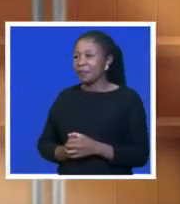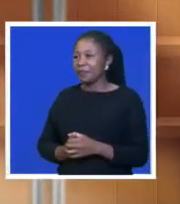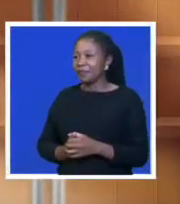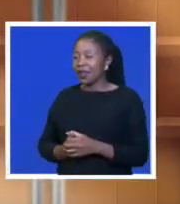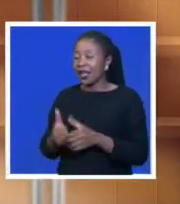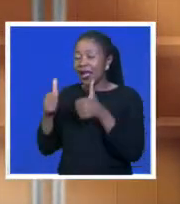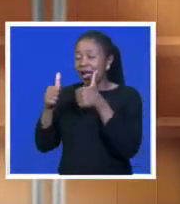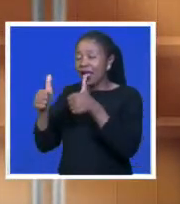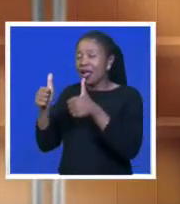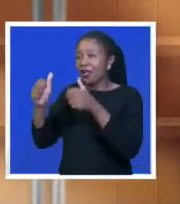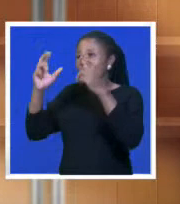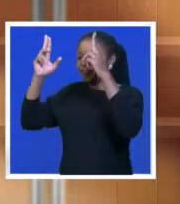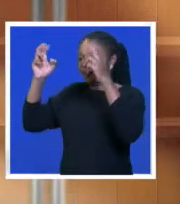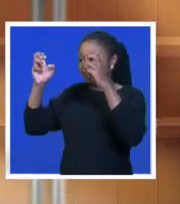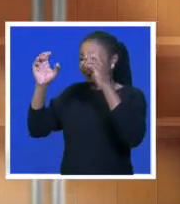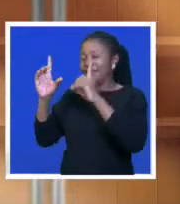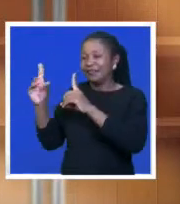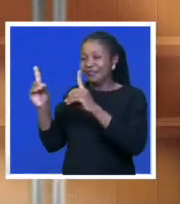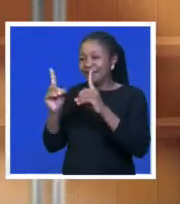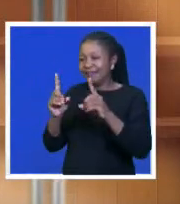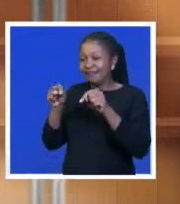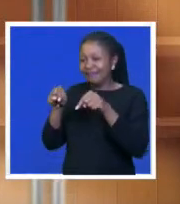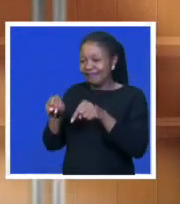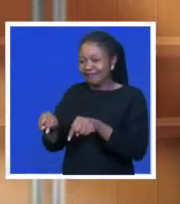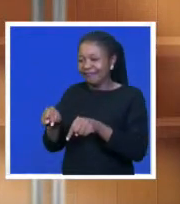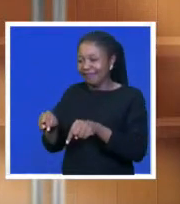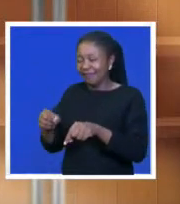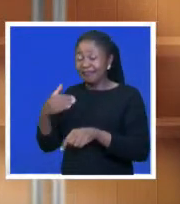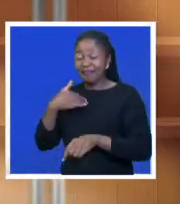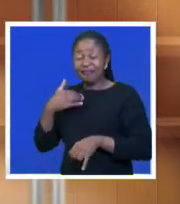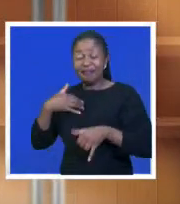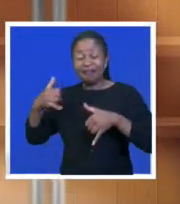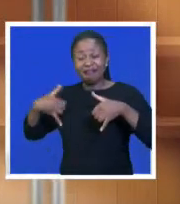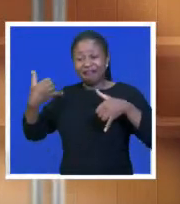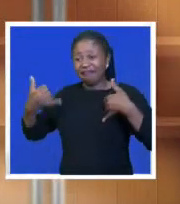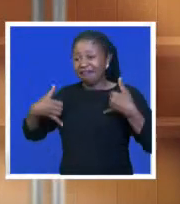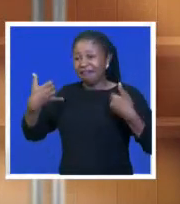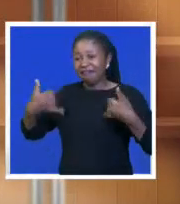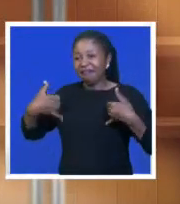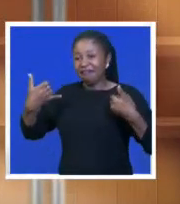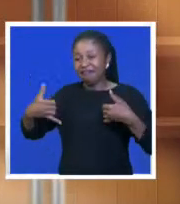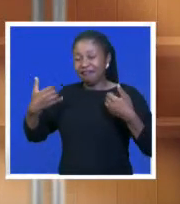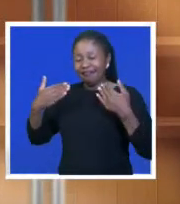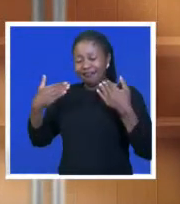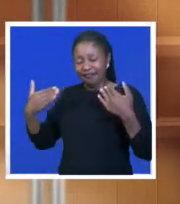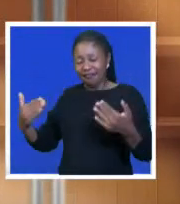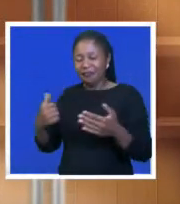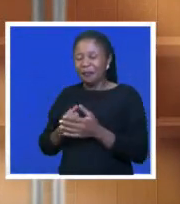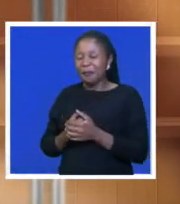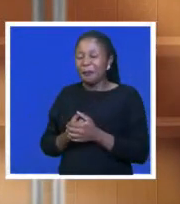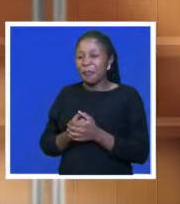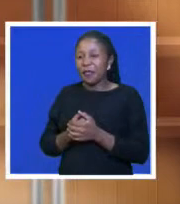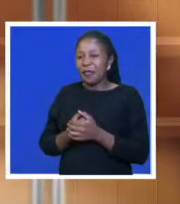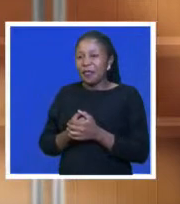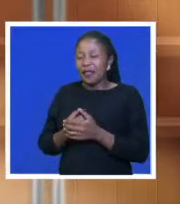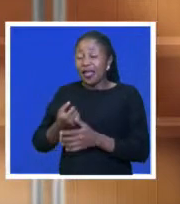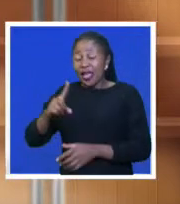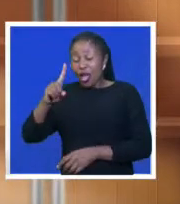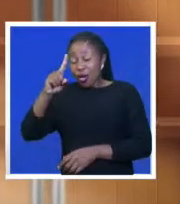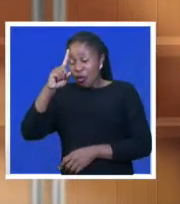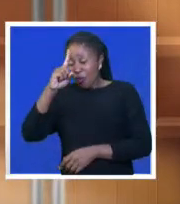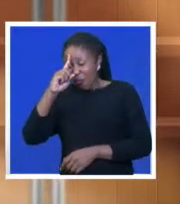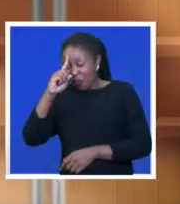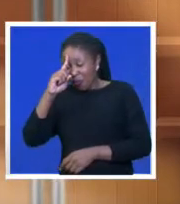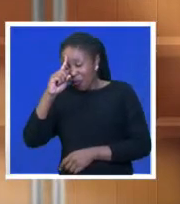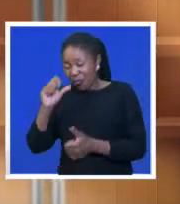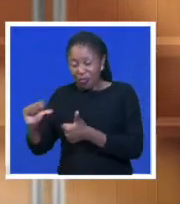Dlamini. I really enjoyed today's topic on creation, and we're hoping that you're going to come again and give us another interesting